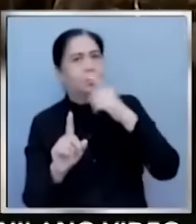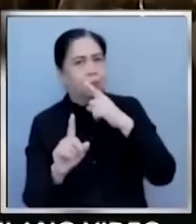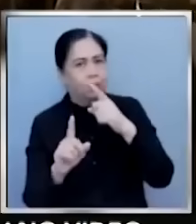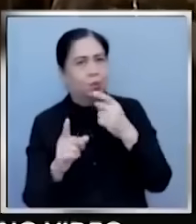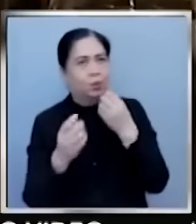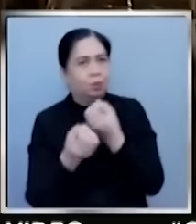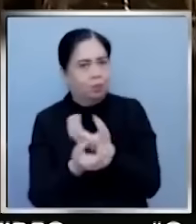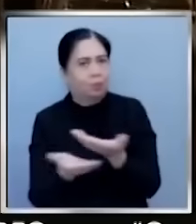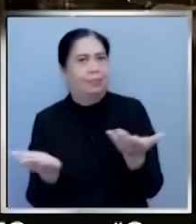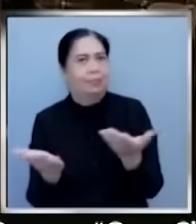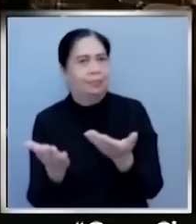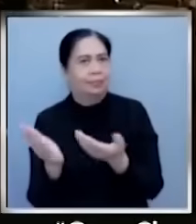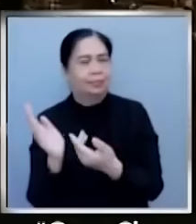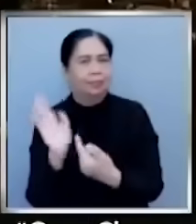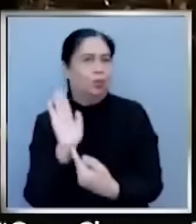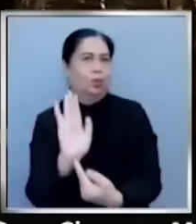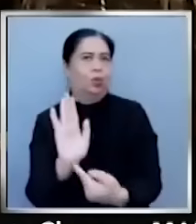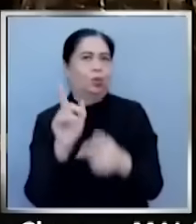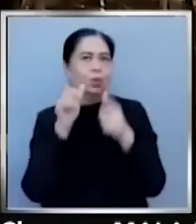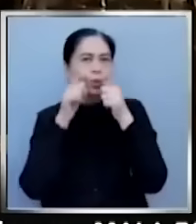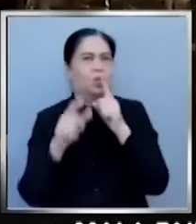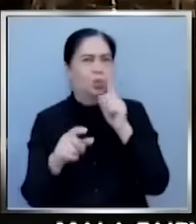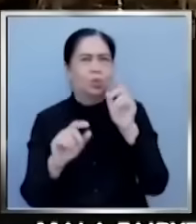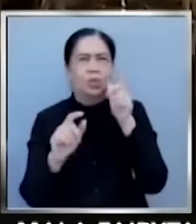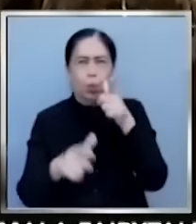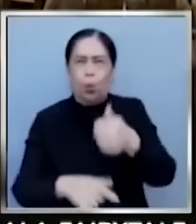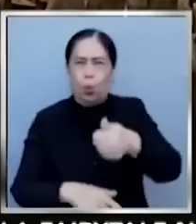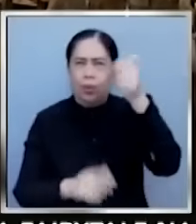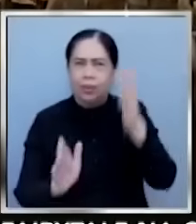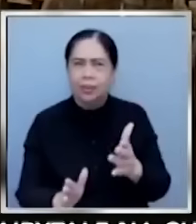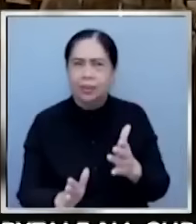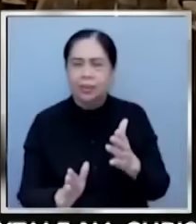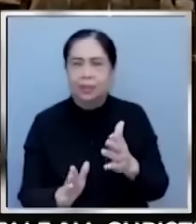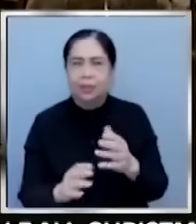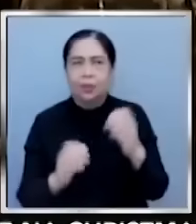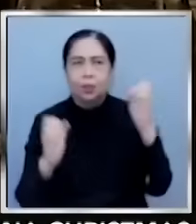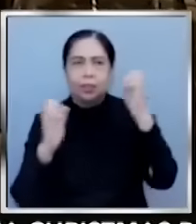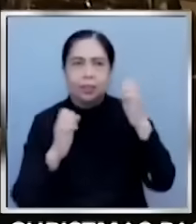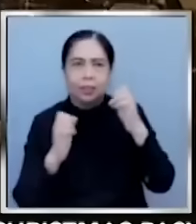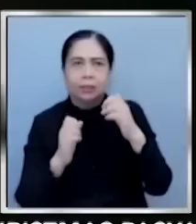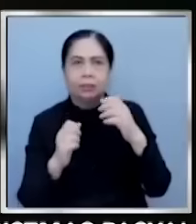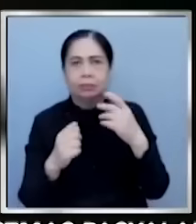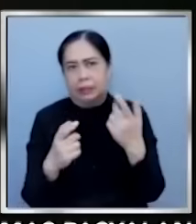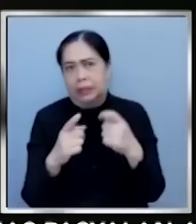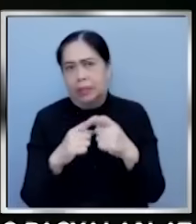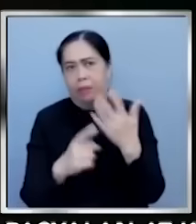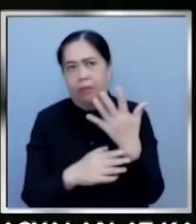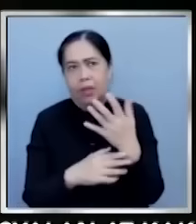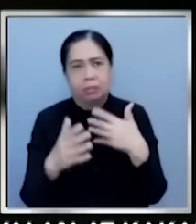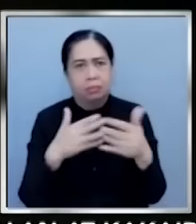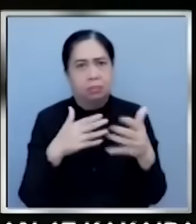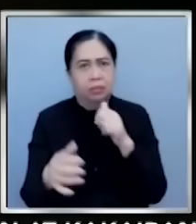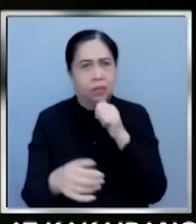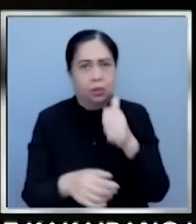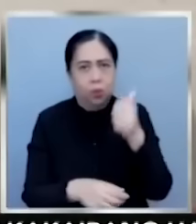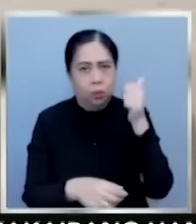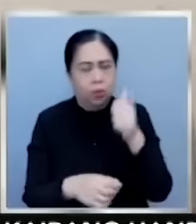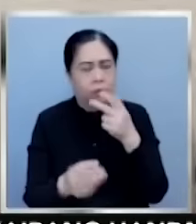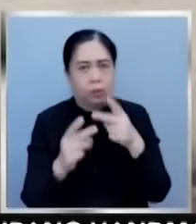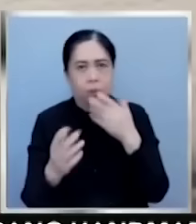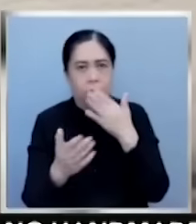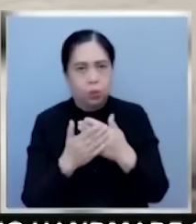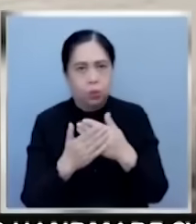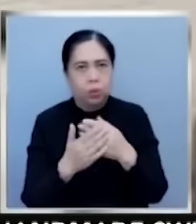and she really looked like such a winner. So at least we expected her to make top 5 if not win. She's really good at Q&A.